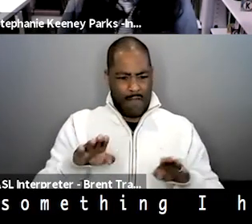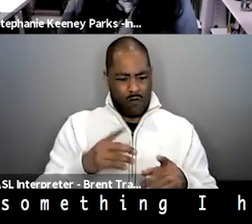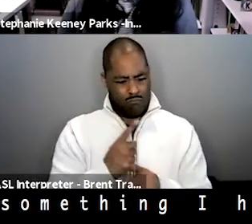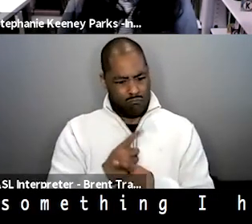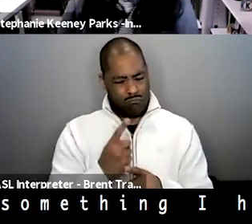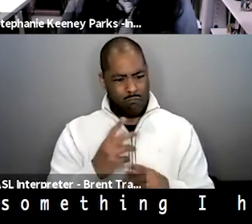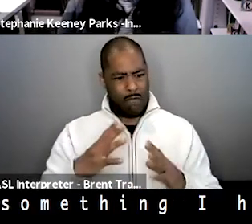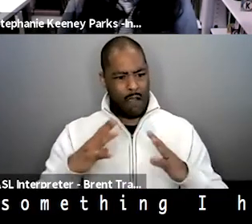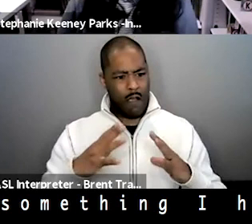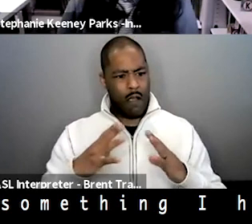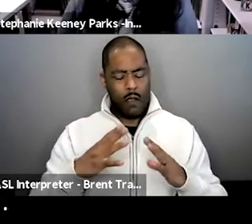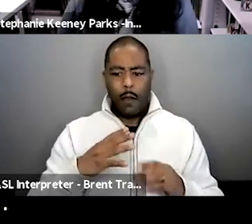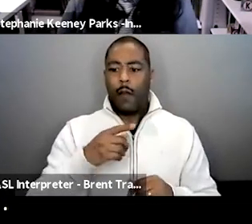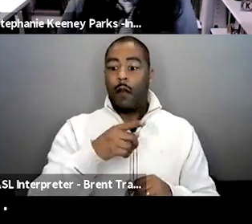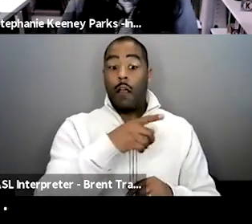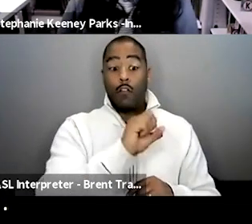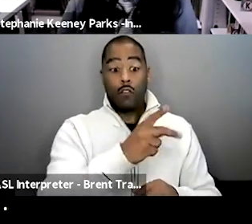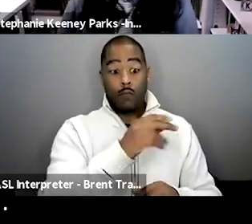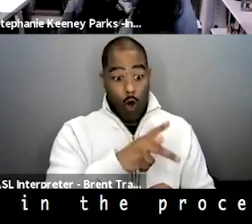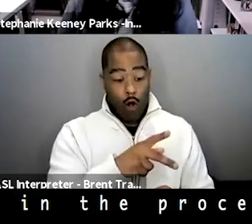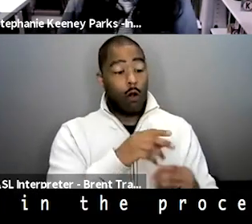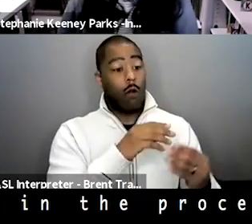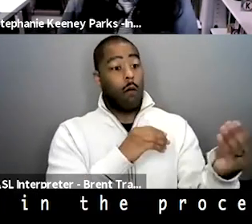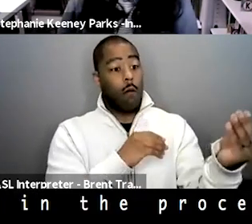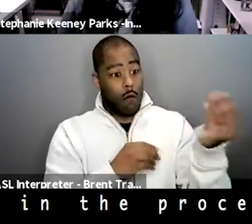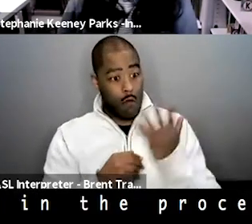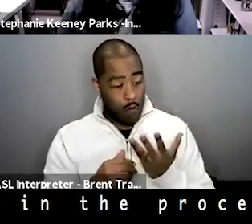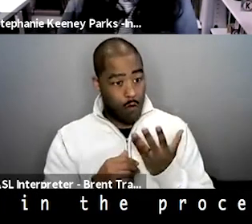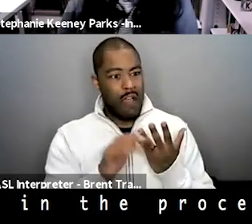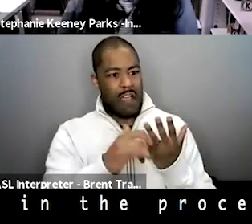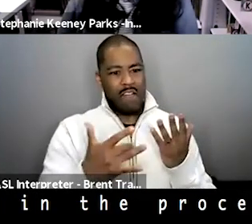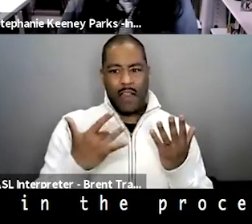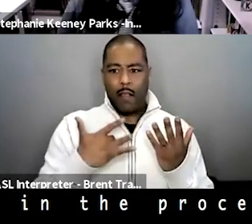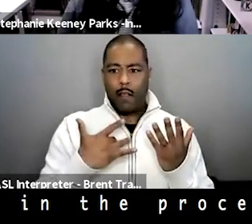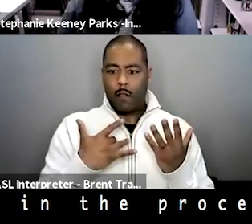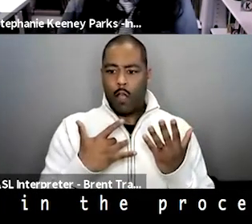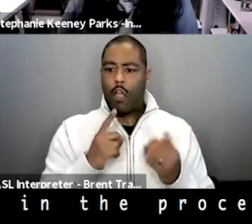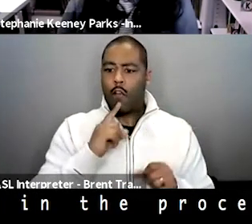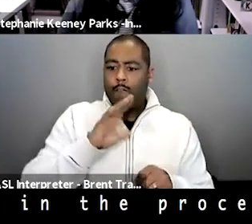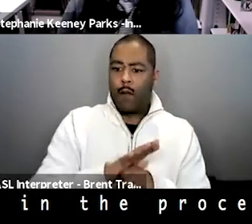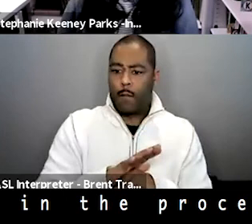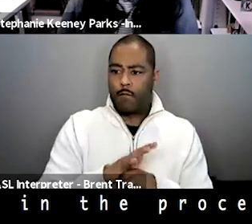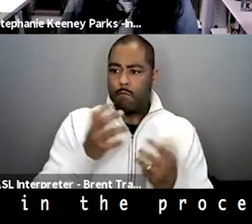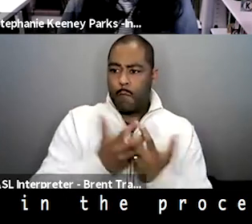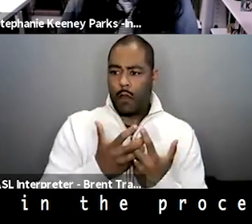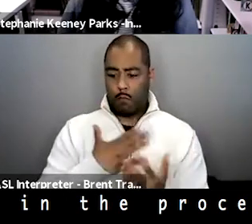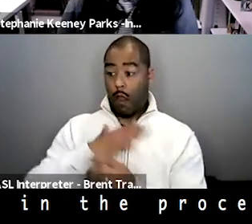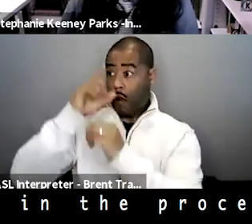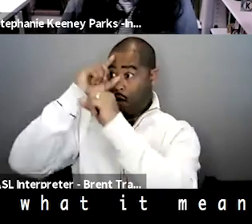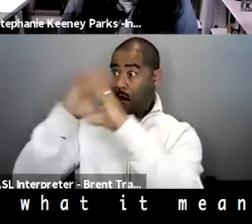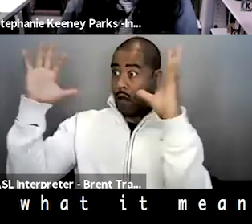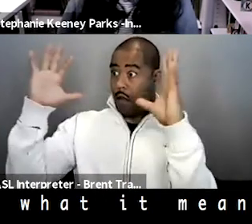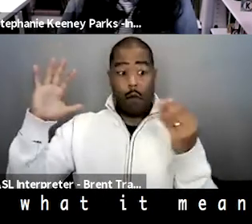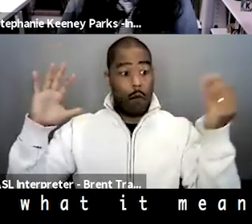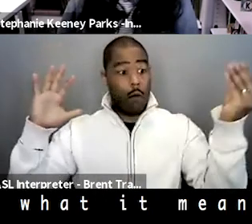But it was a nice confirmation at the very least of you know, something that I'd already come to on my own. And I'm still in the